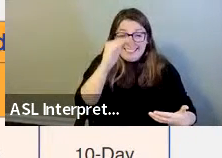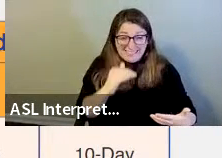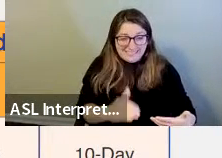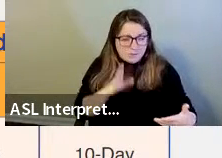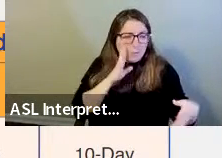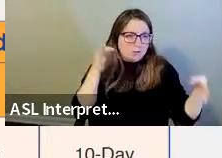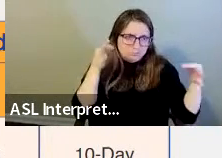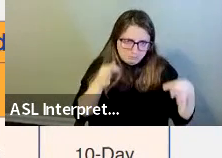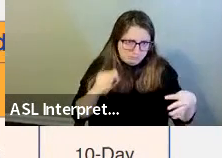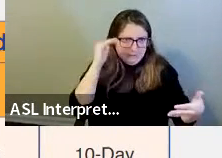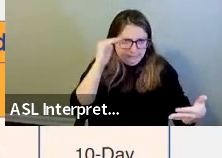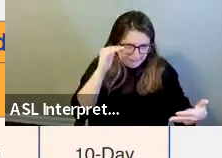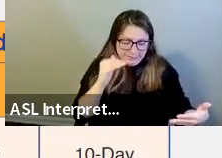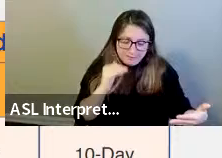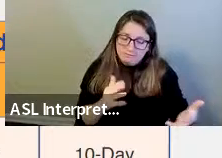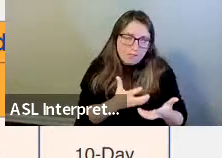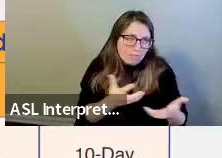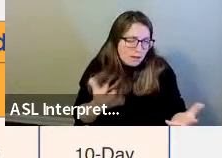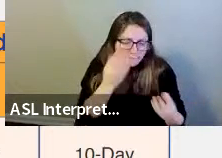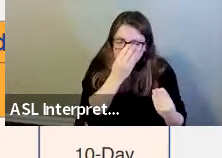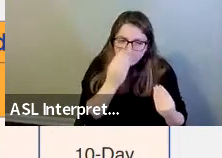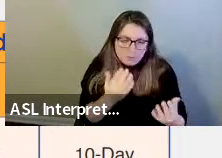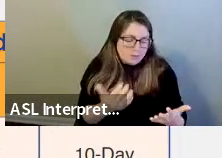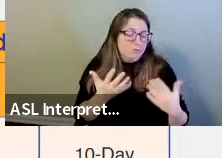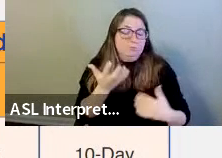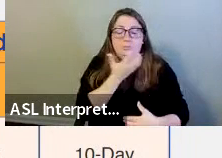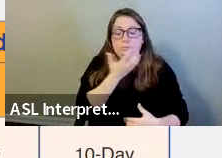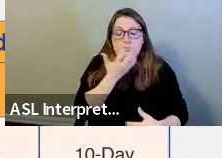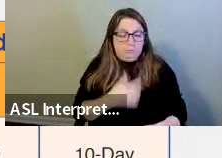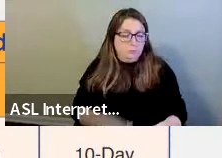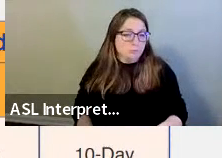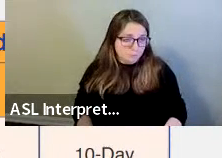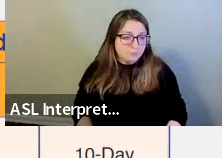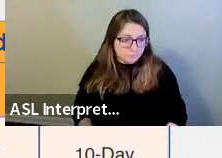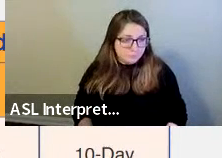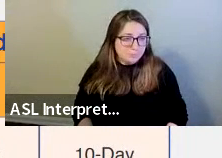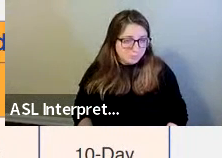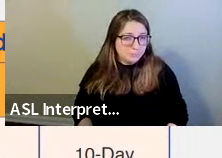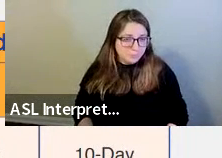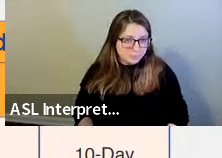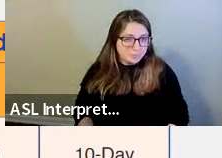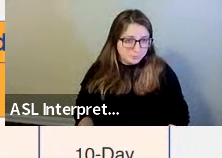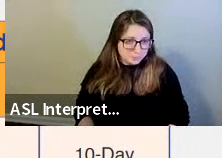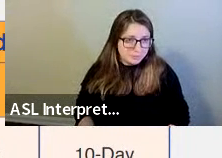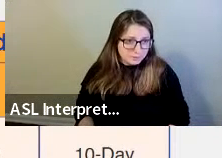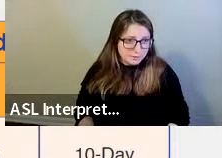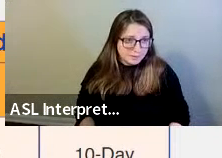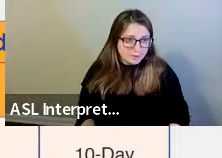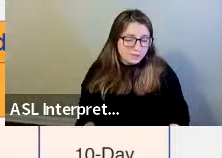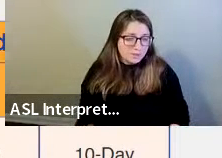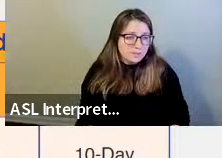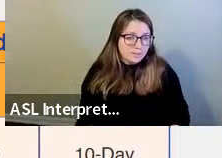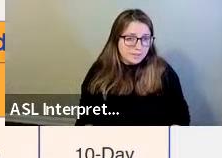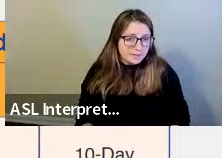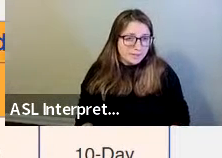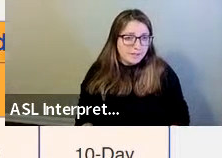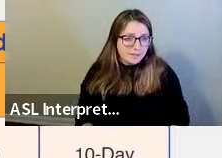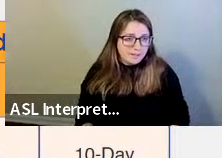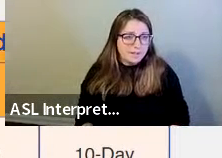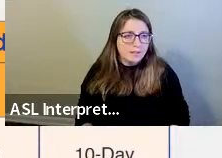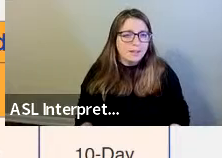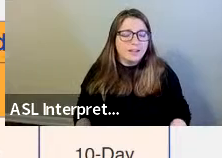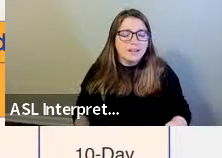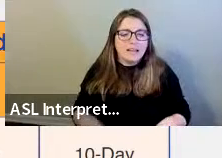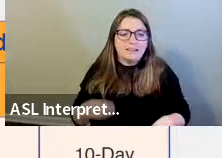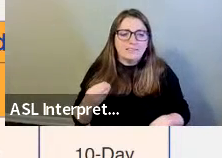a lot to consume right off the bat, but some things that I will say just before we start, right? There are